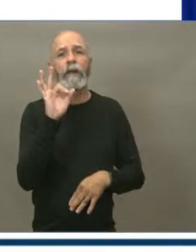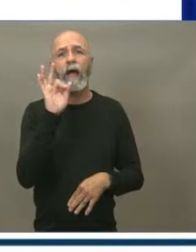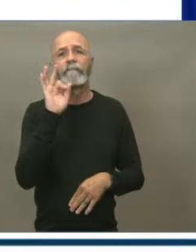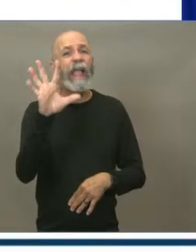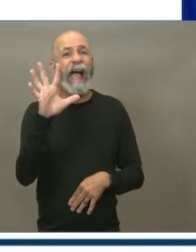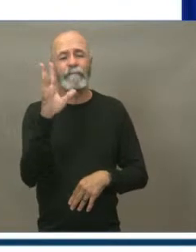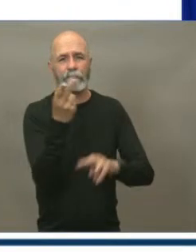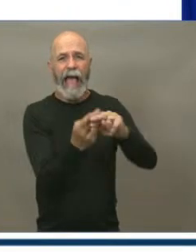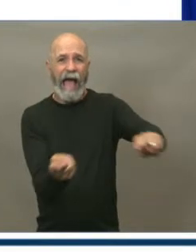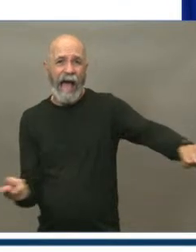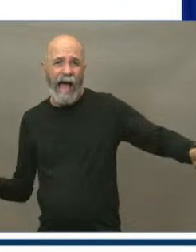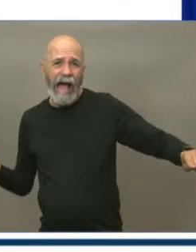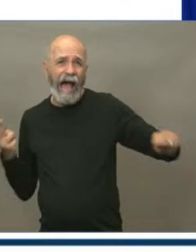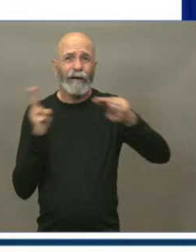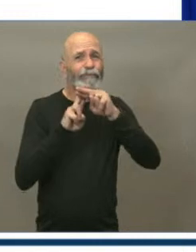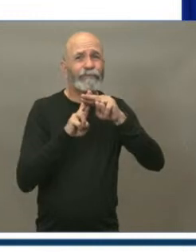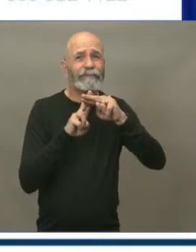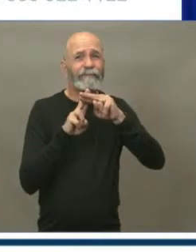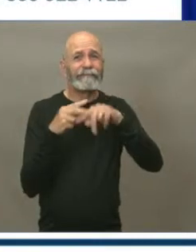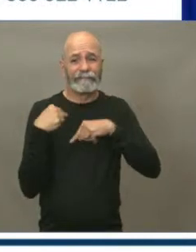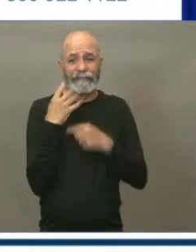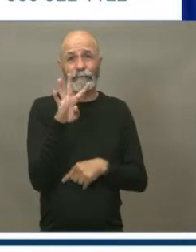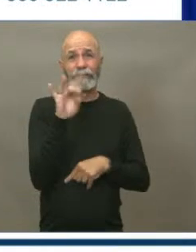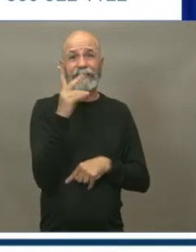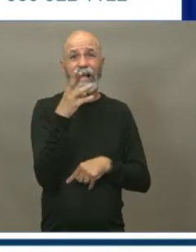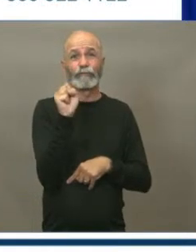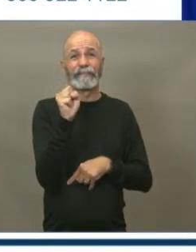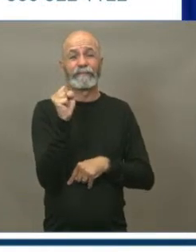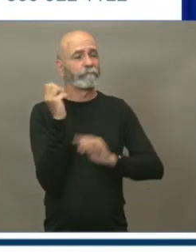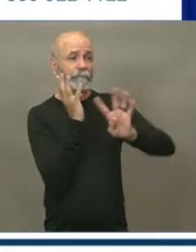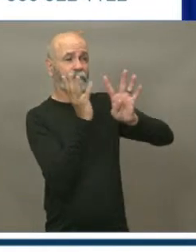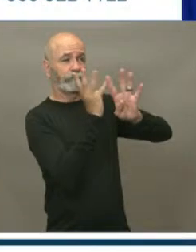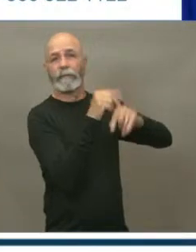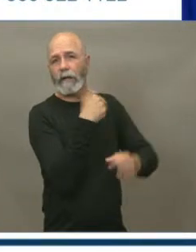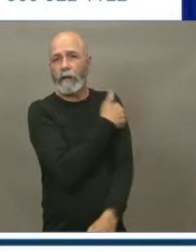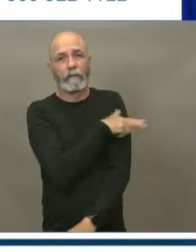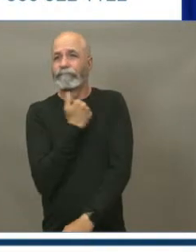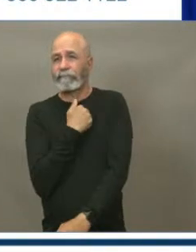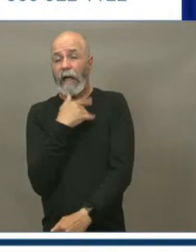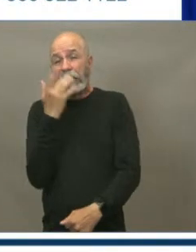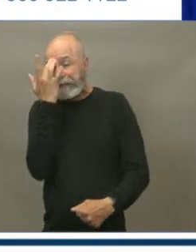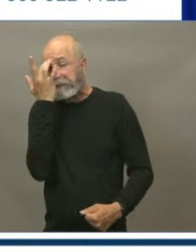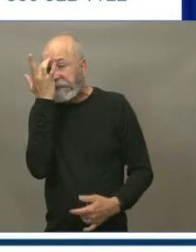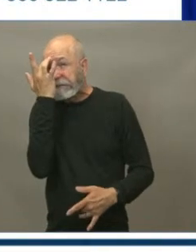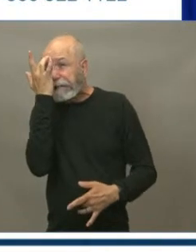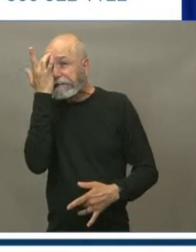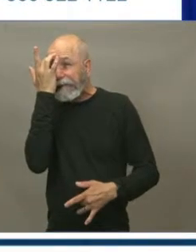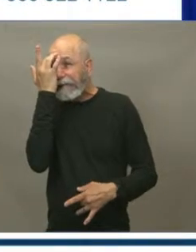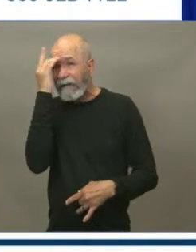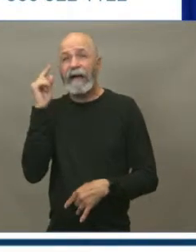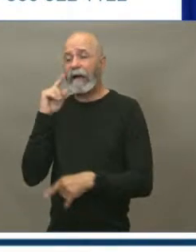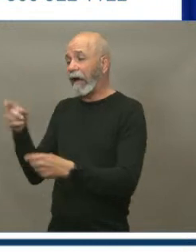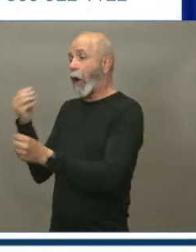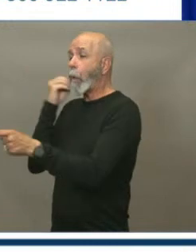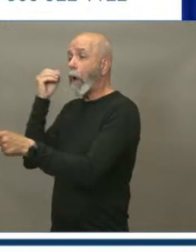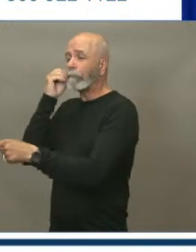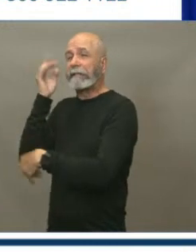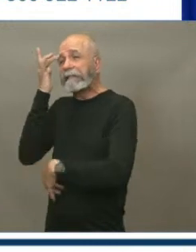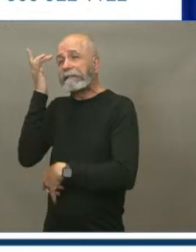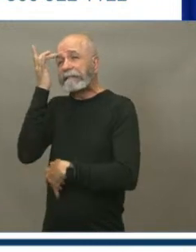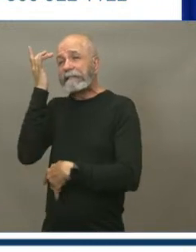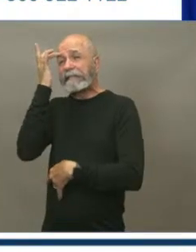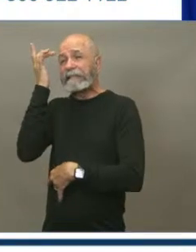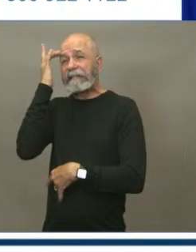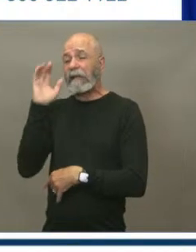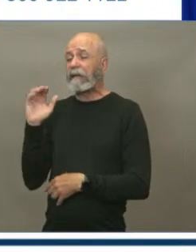hours. People are arriving to the hospital sicker and later into their symptoms, 9 to 10 days into their illness. They range in